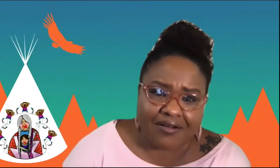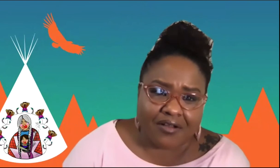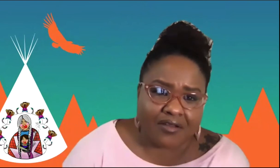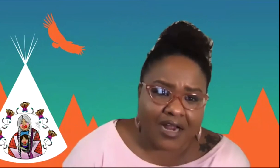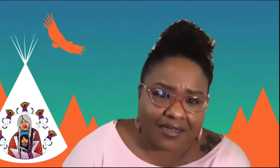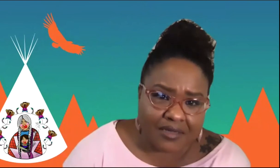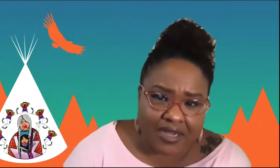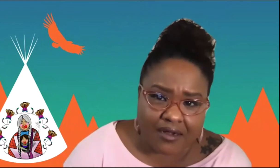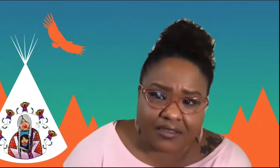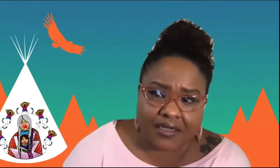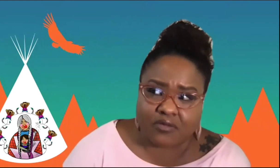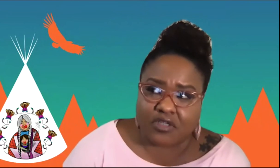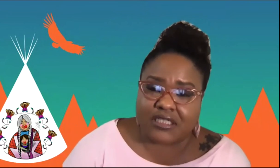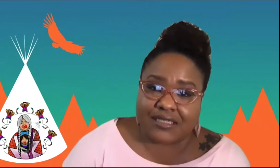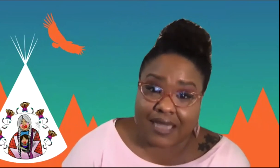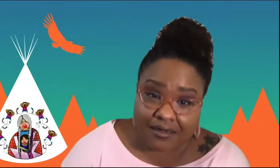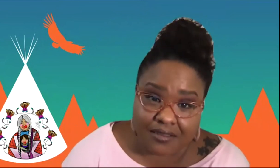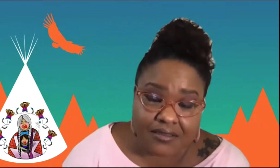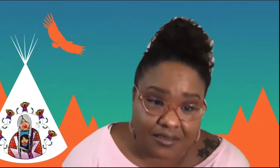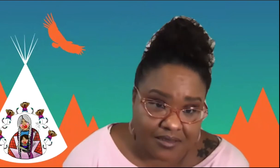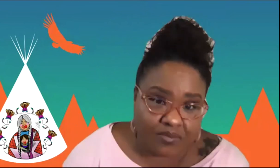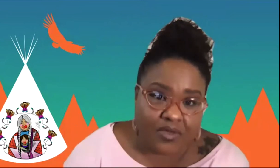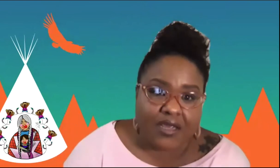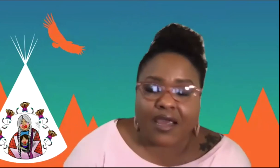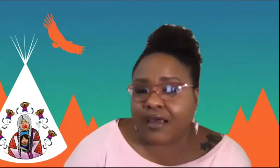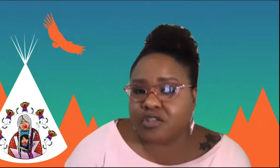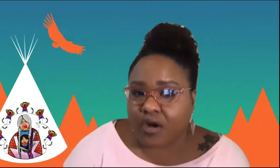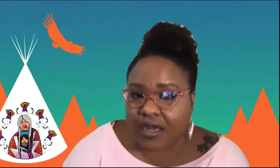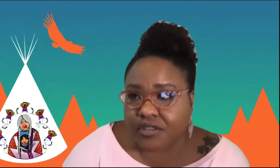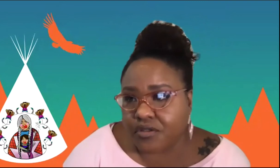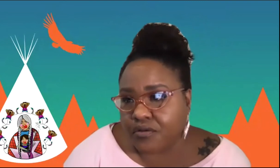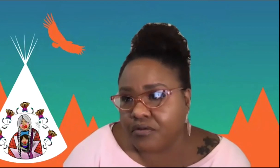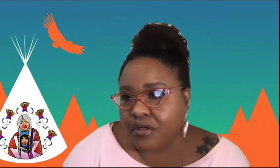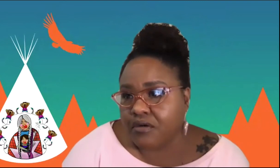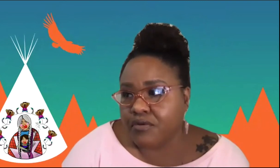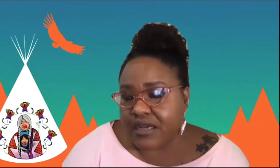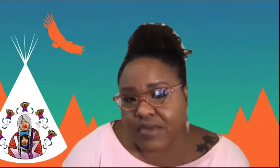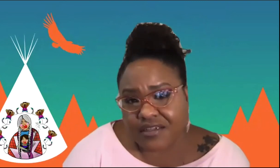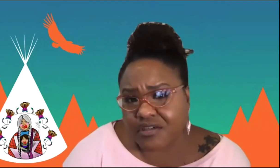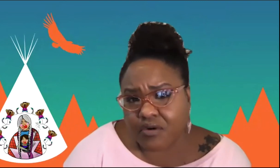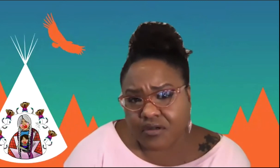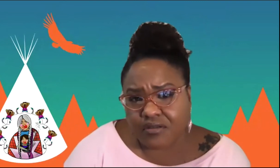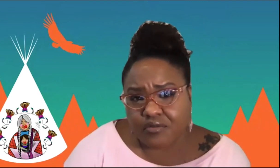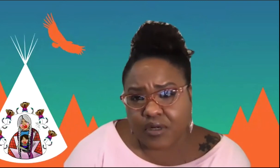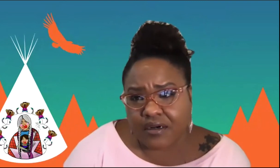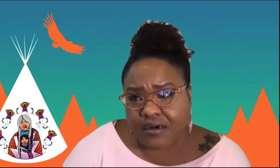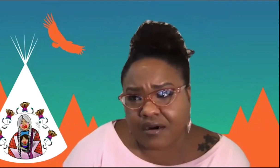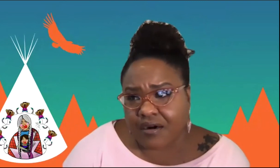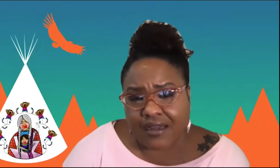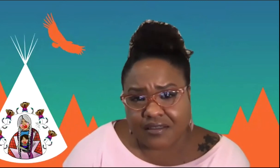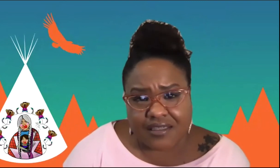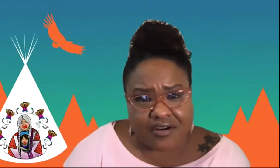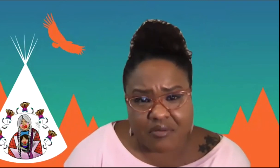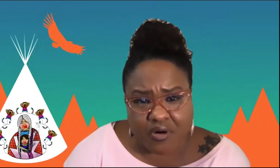and all our academic accolades, which is exactly the system, and try to reimagine a world where